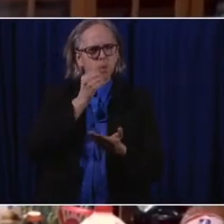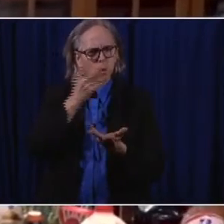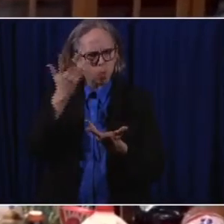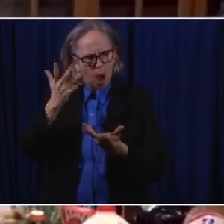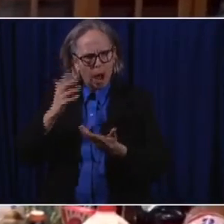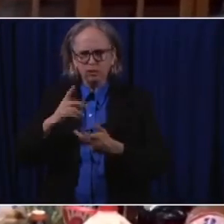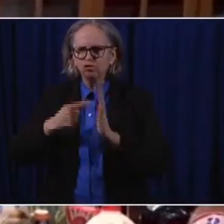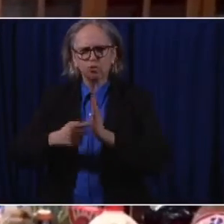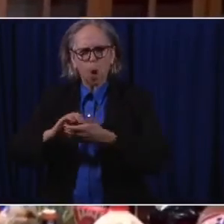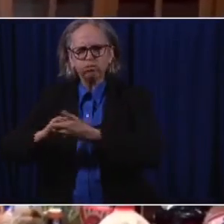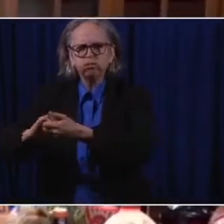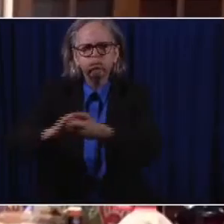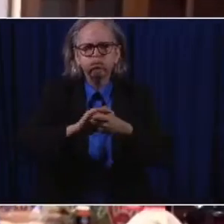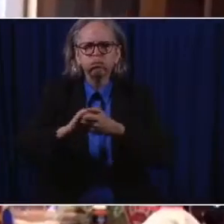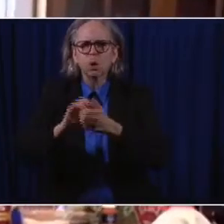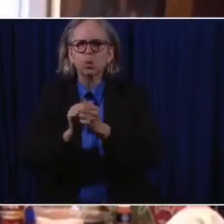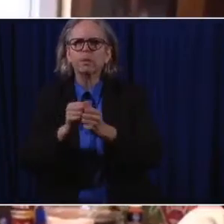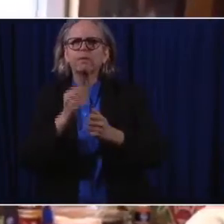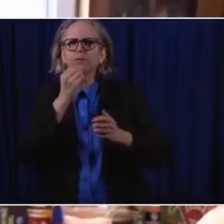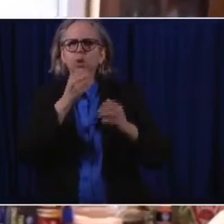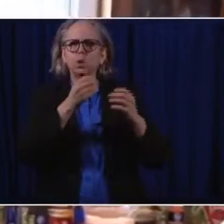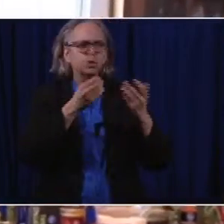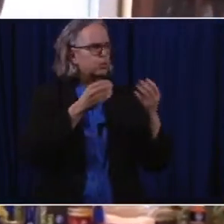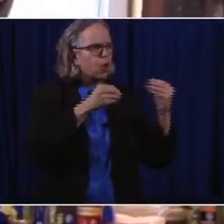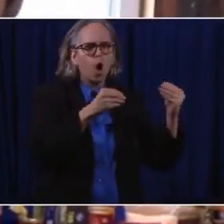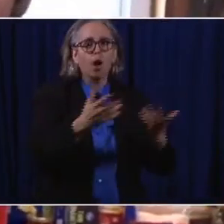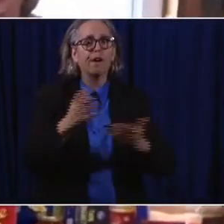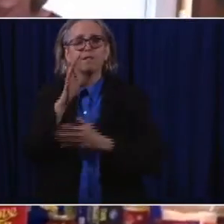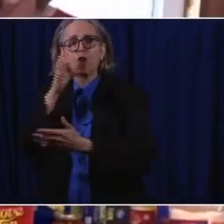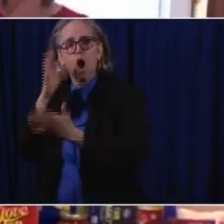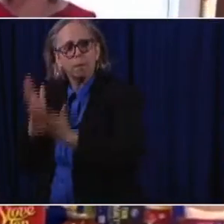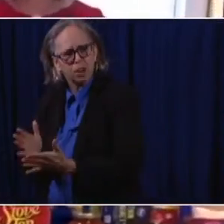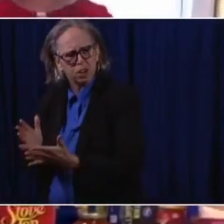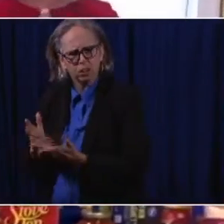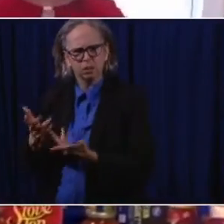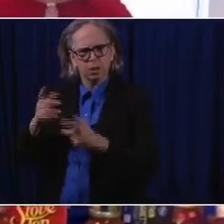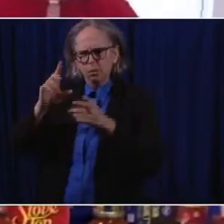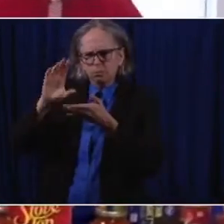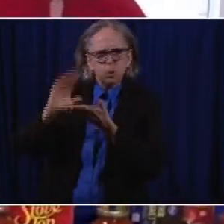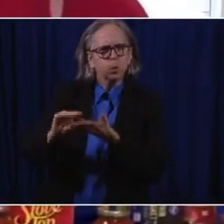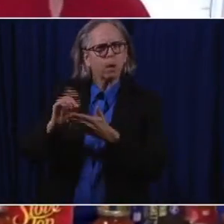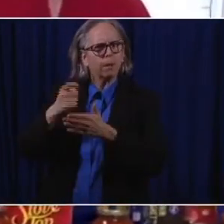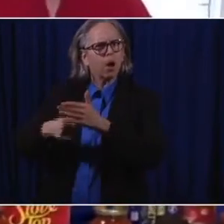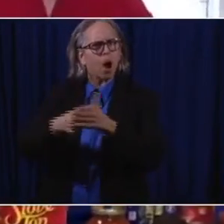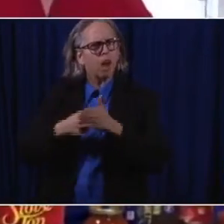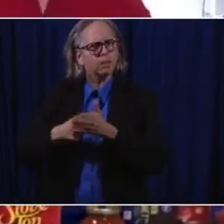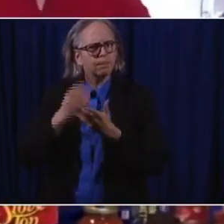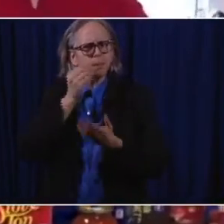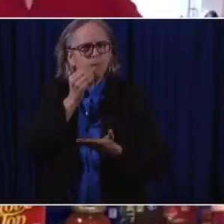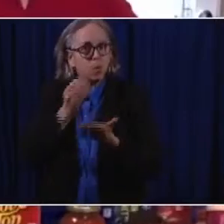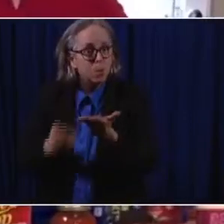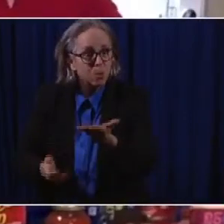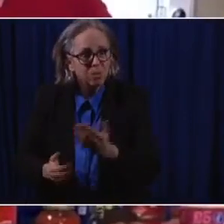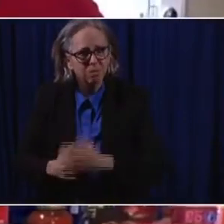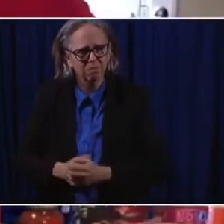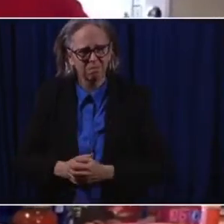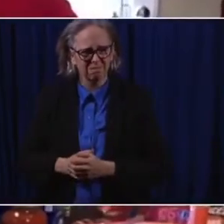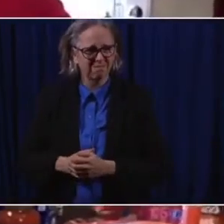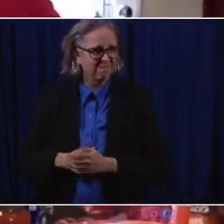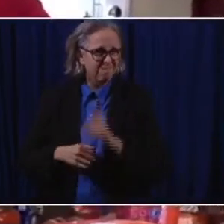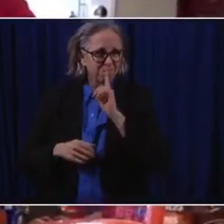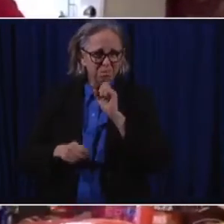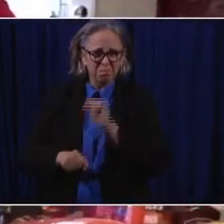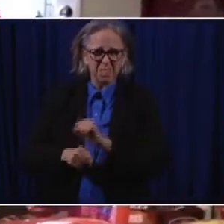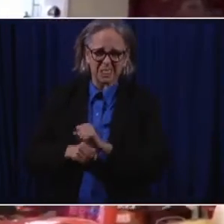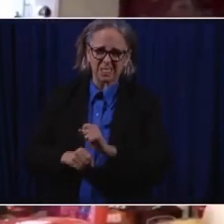So your $25 goes 9 times farther. It's $225. So this is